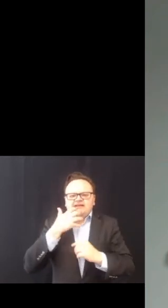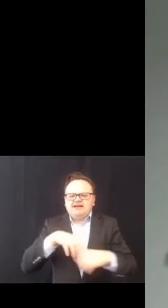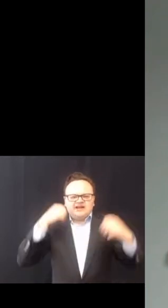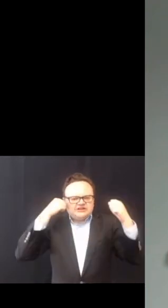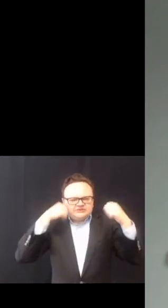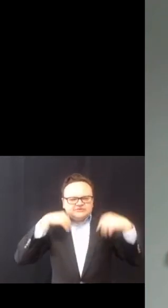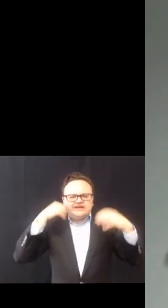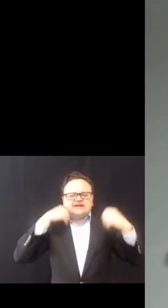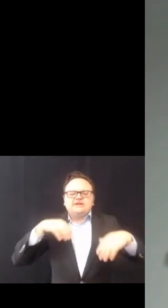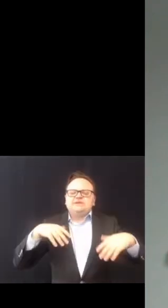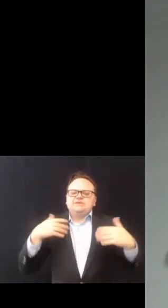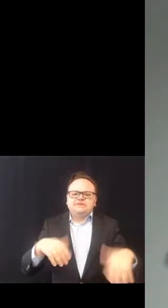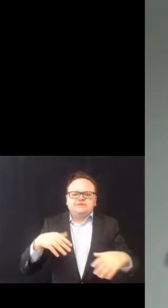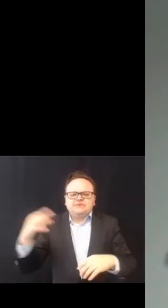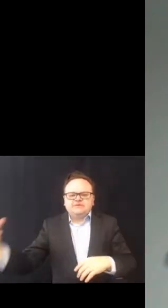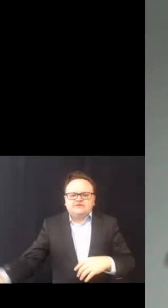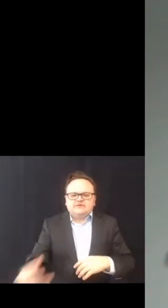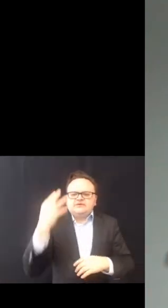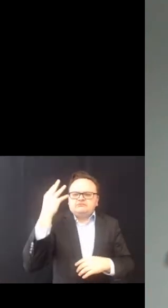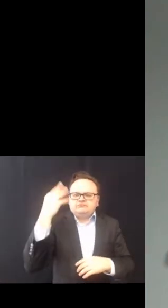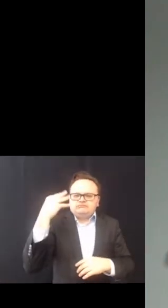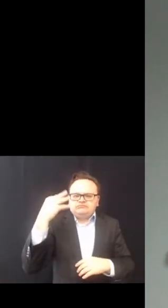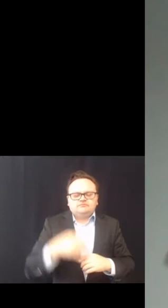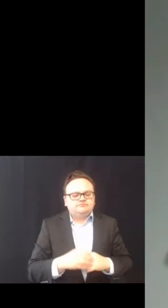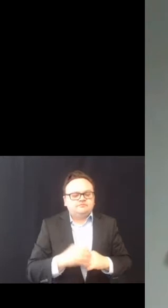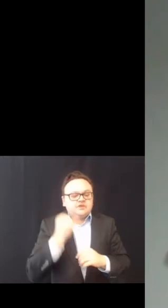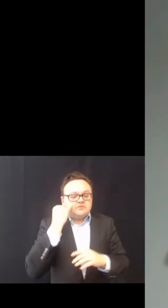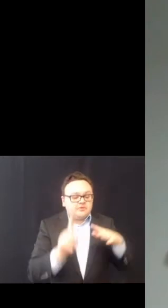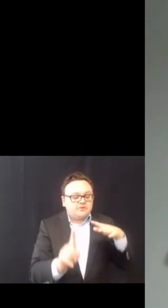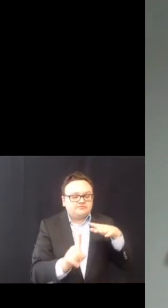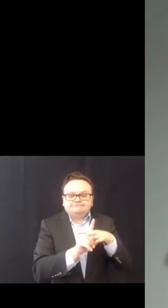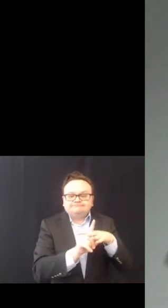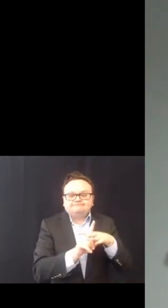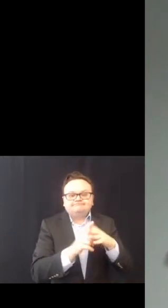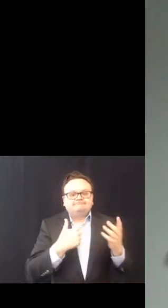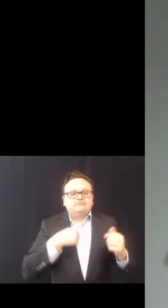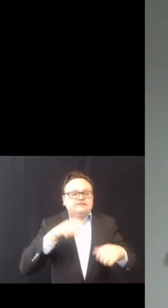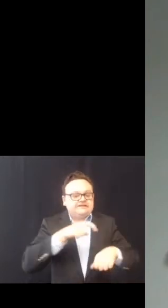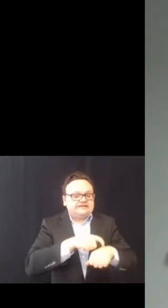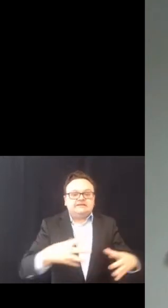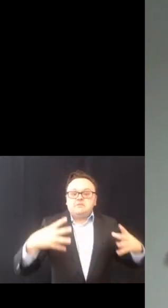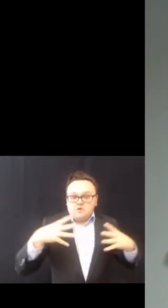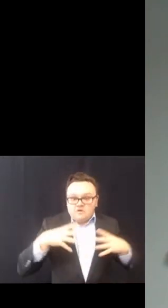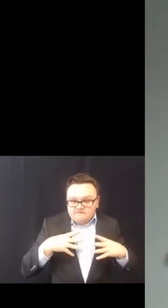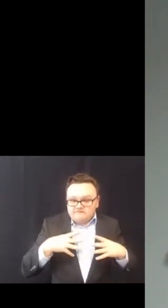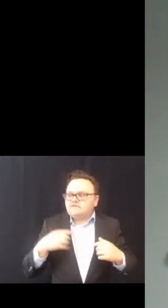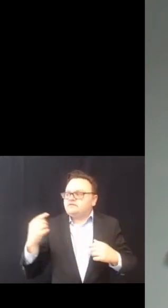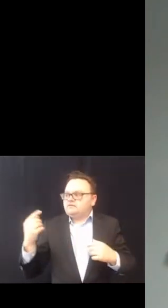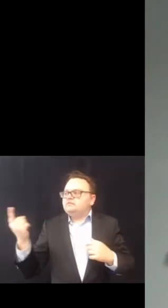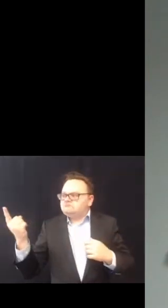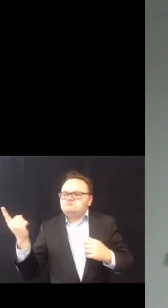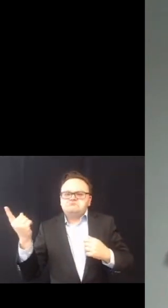talking with my boss if I need time off sometimes important or